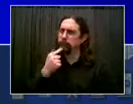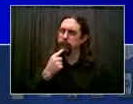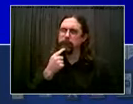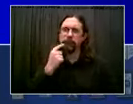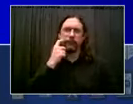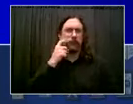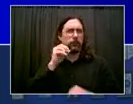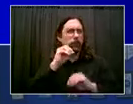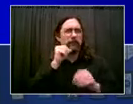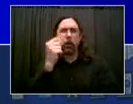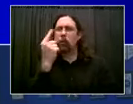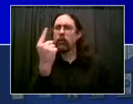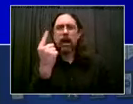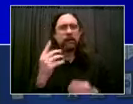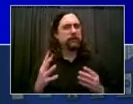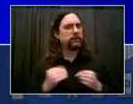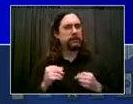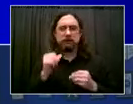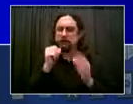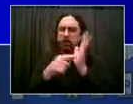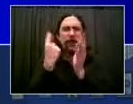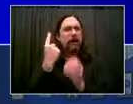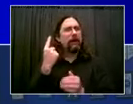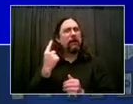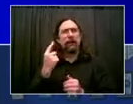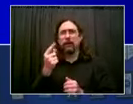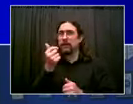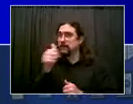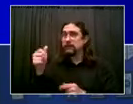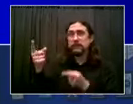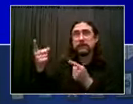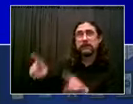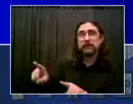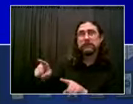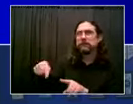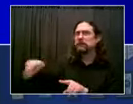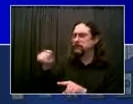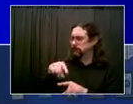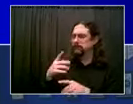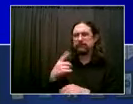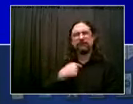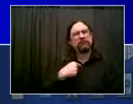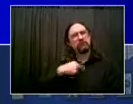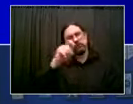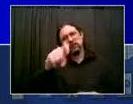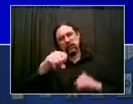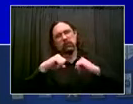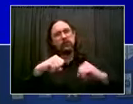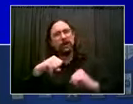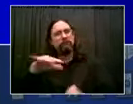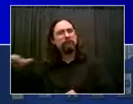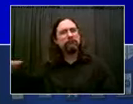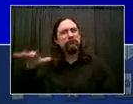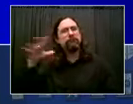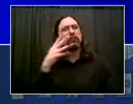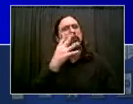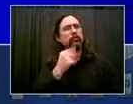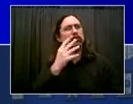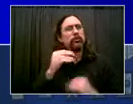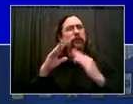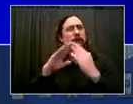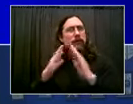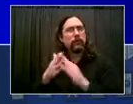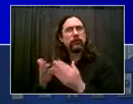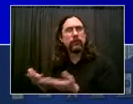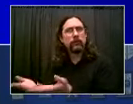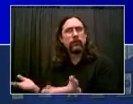people feel that that protection is there for them. And we have to move forward. And I've been really clear about the fact that anti-Semitism has been growing in recent